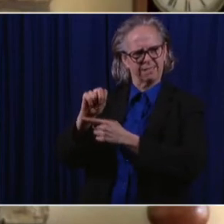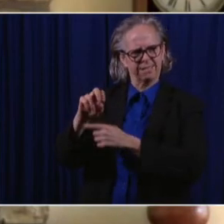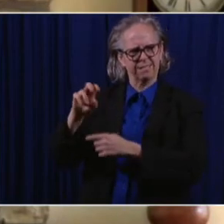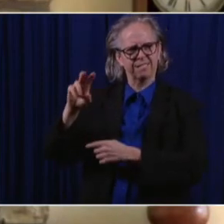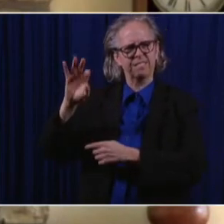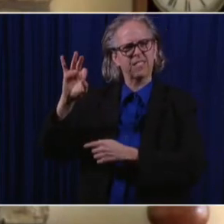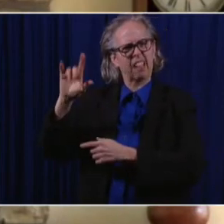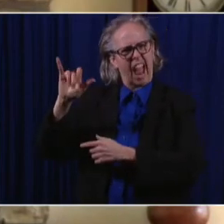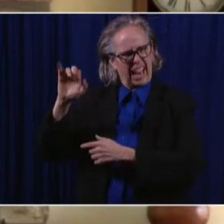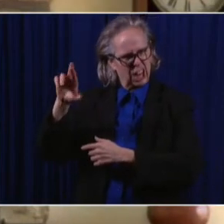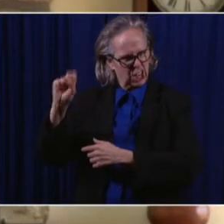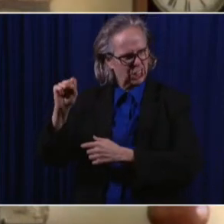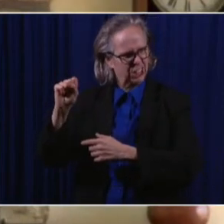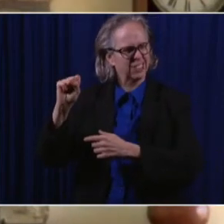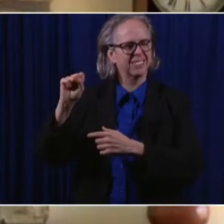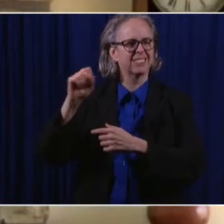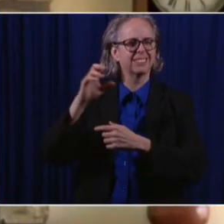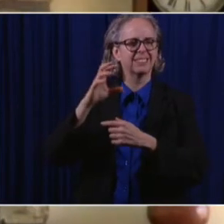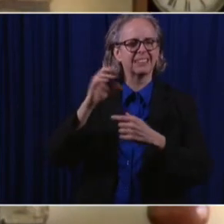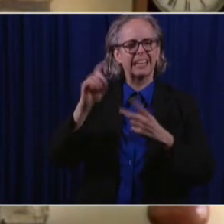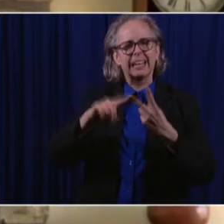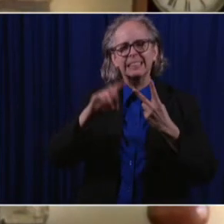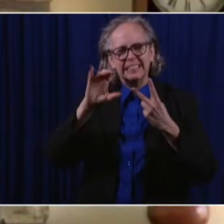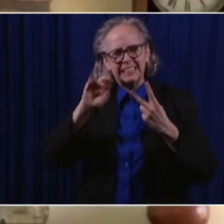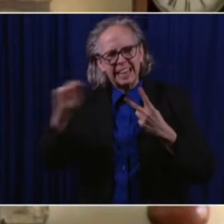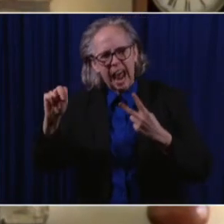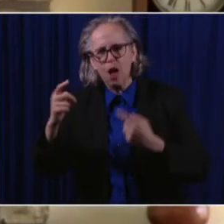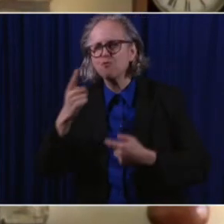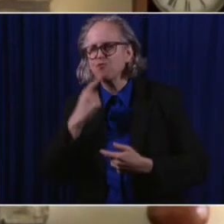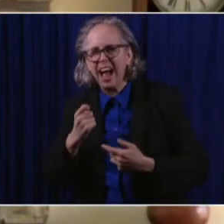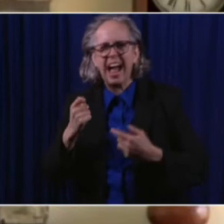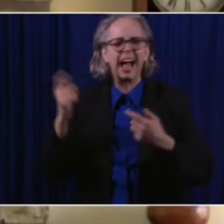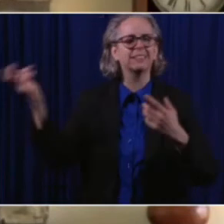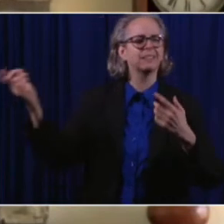State Buckeyes, Browns, Bengals,